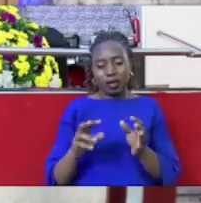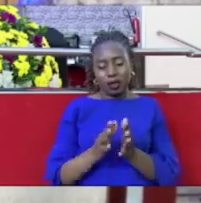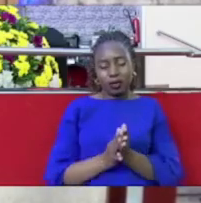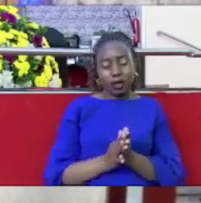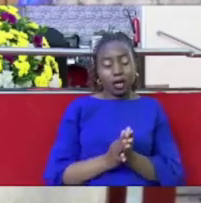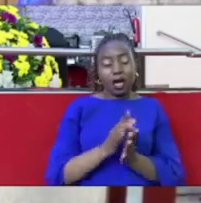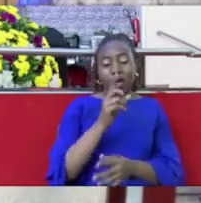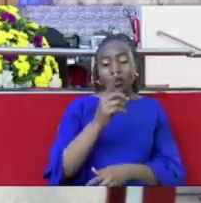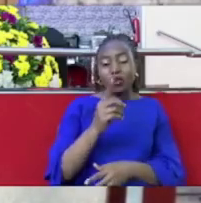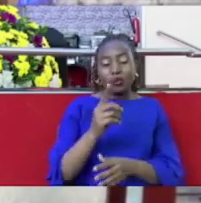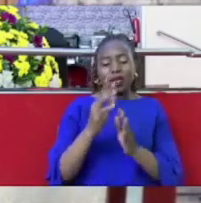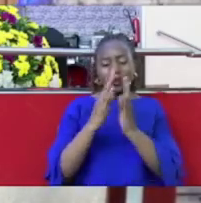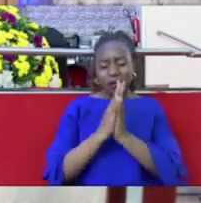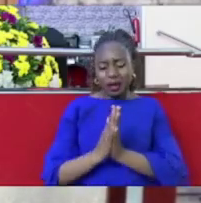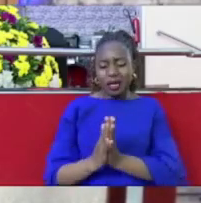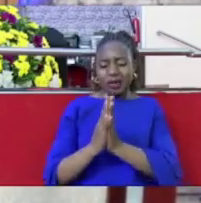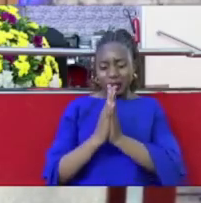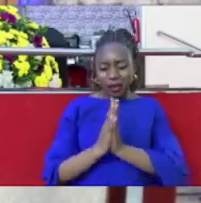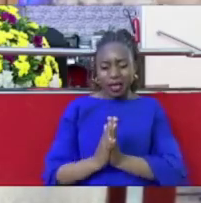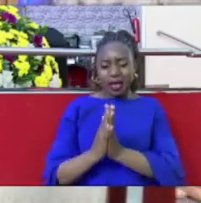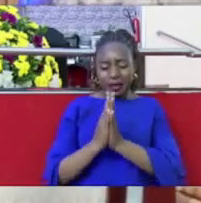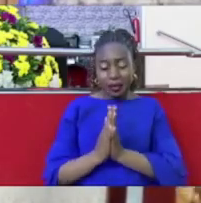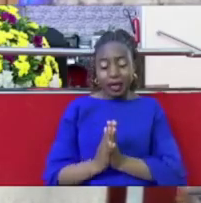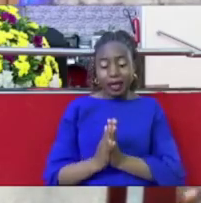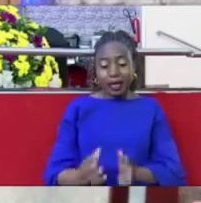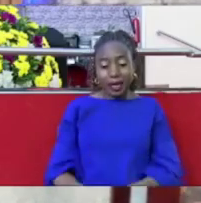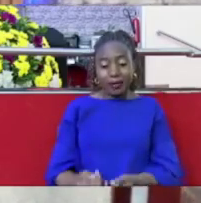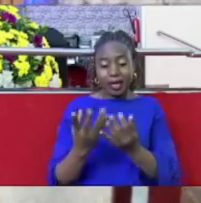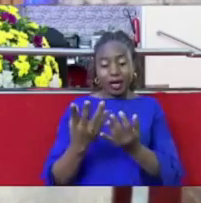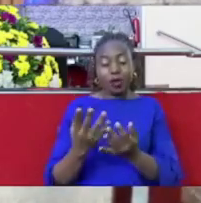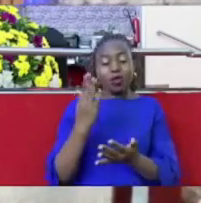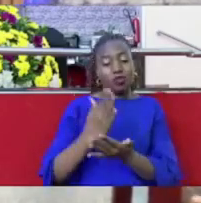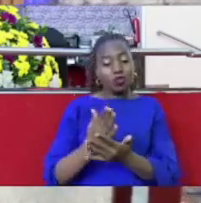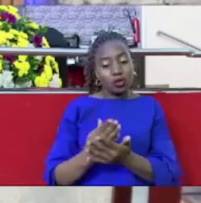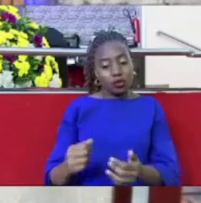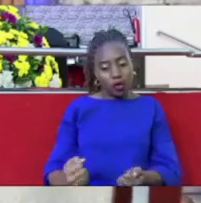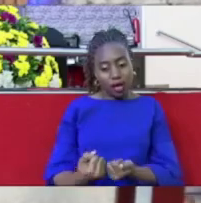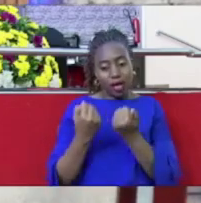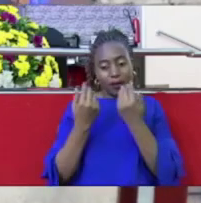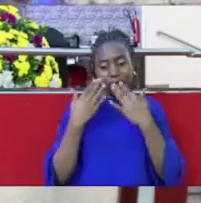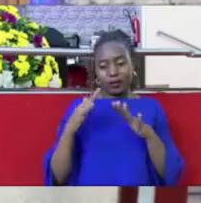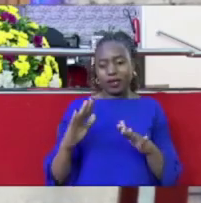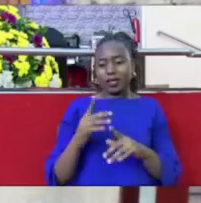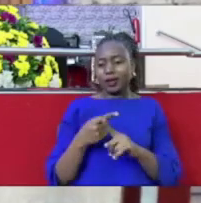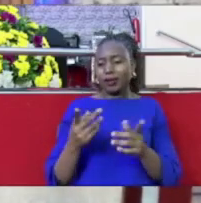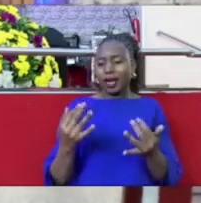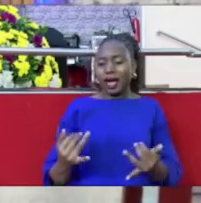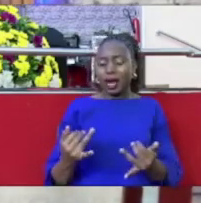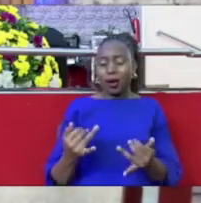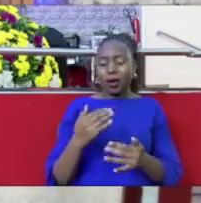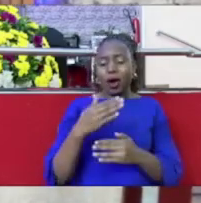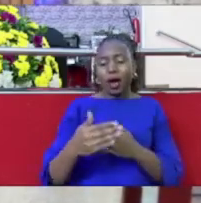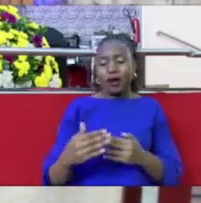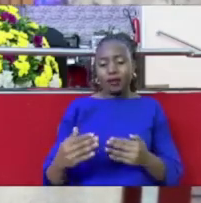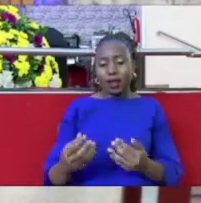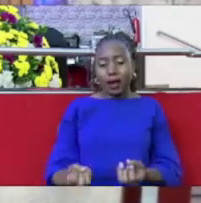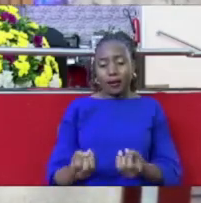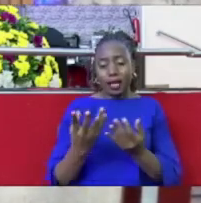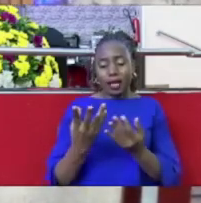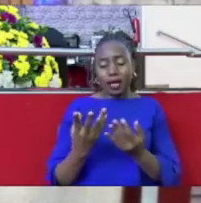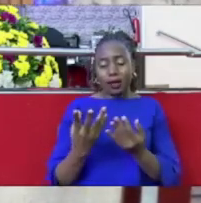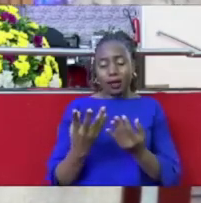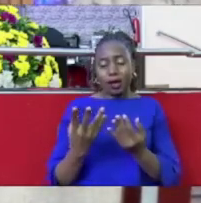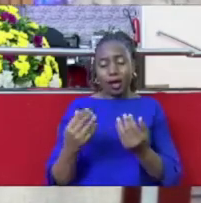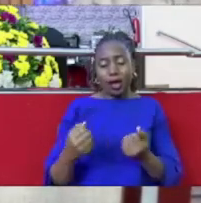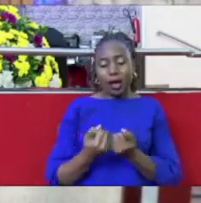I've performed a miracle. But you are telling me you don't believe it. Umekuwa ukiomba ukiuliza lakini unaniambia hauamini. So next time you are